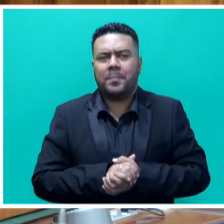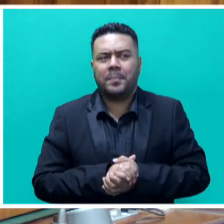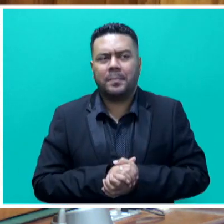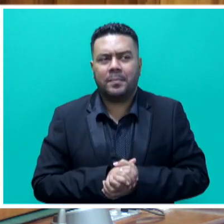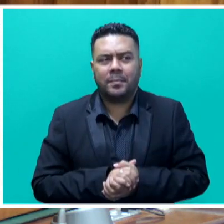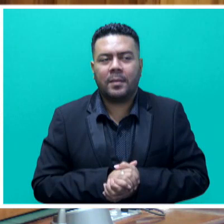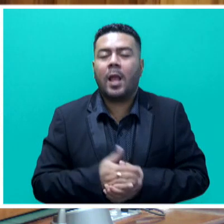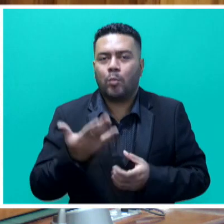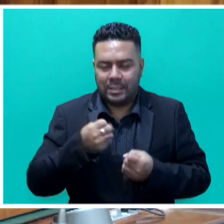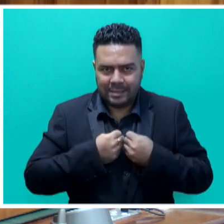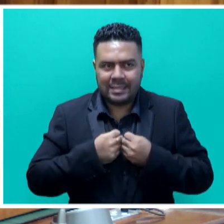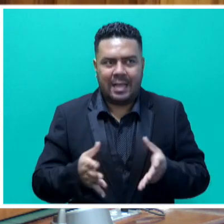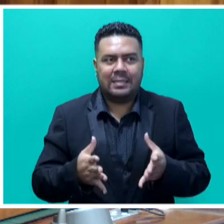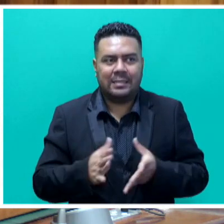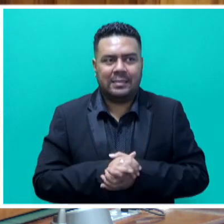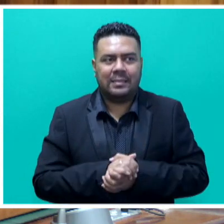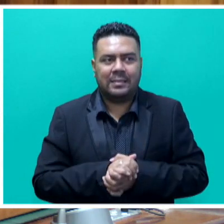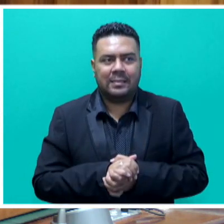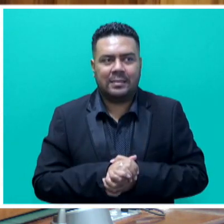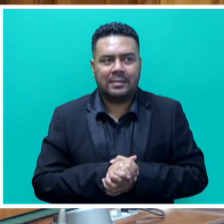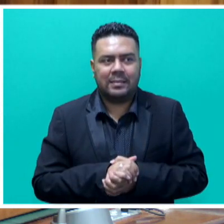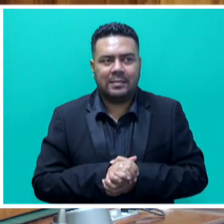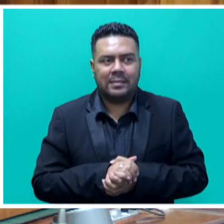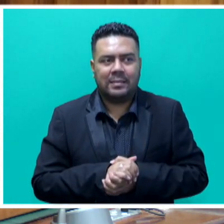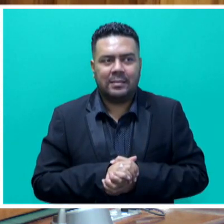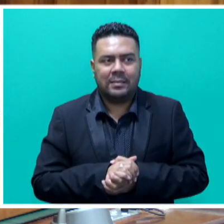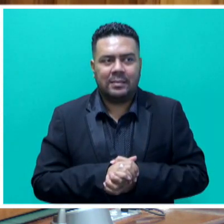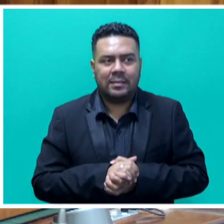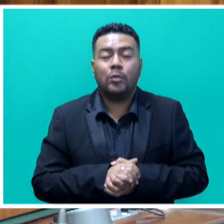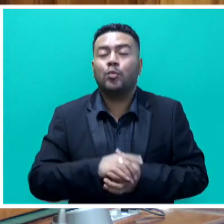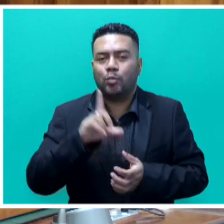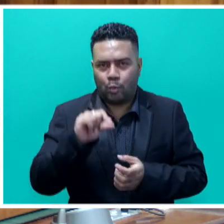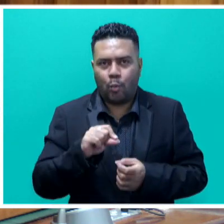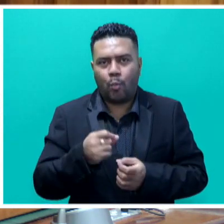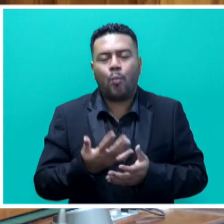and we'll resume to deal with the rest of